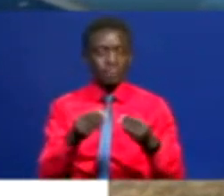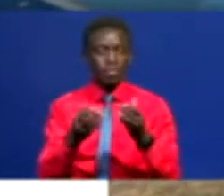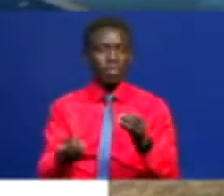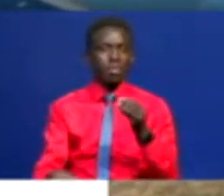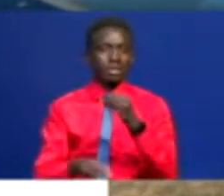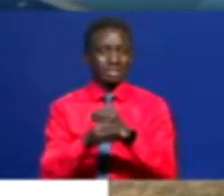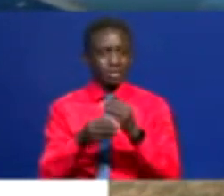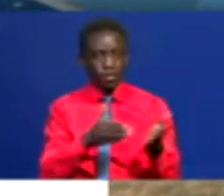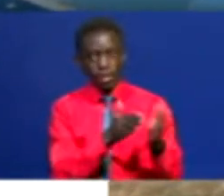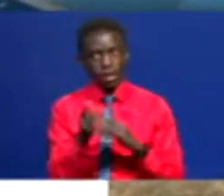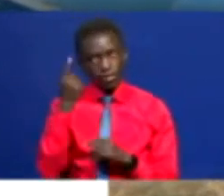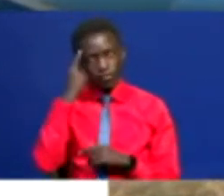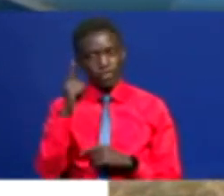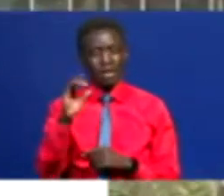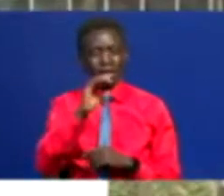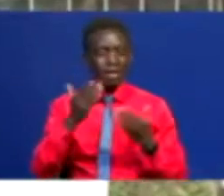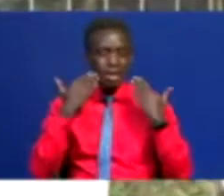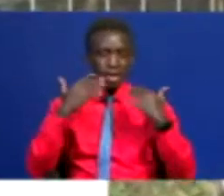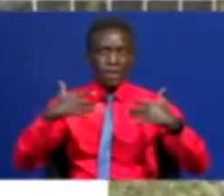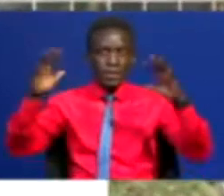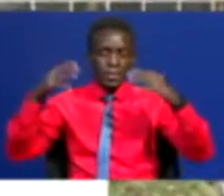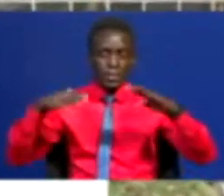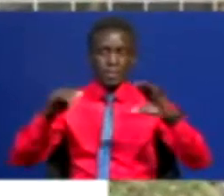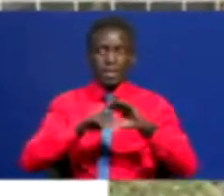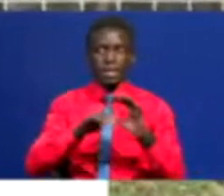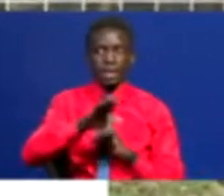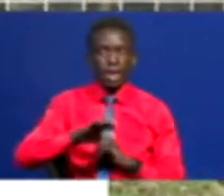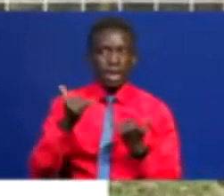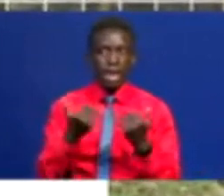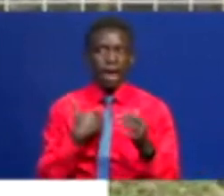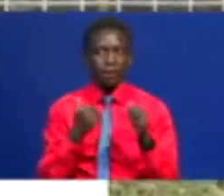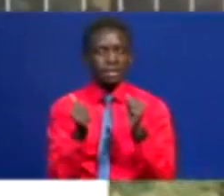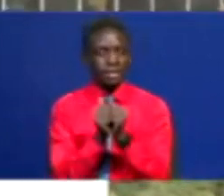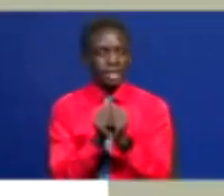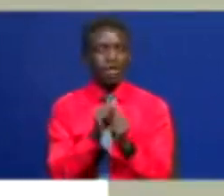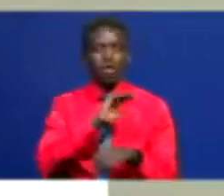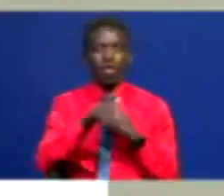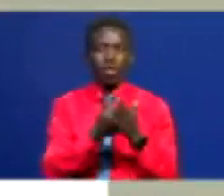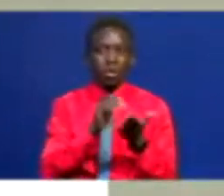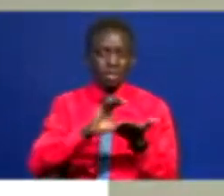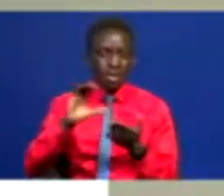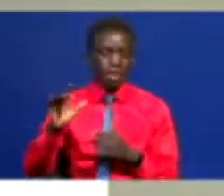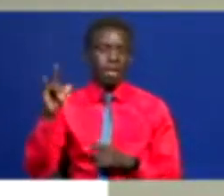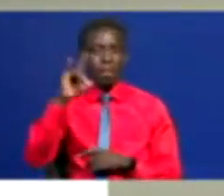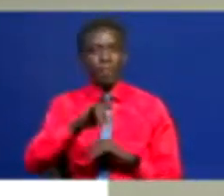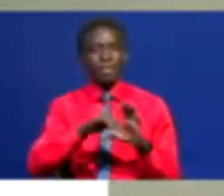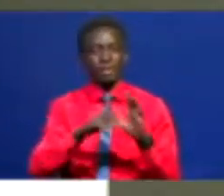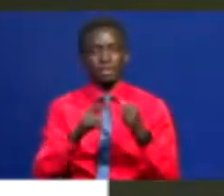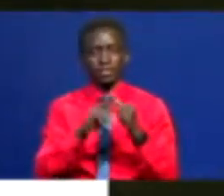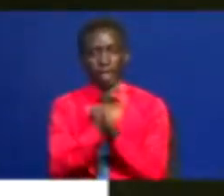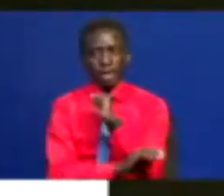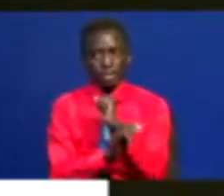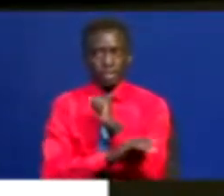carbon emissions at the facilities. There are currently 10 accredited airports in 7 countries in Africa at Level 2